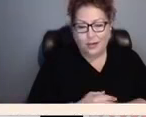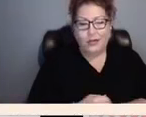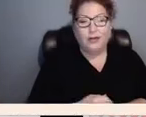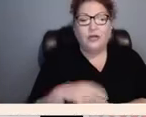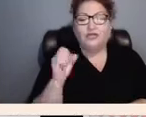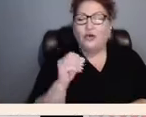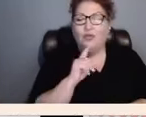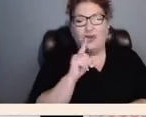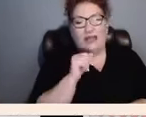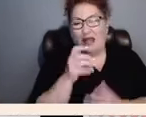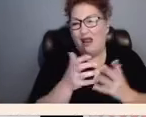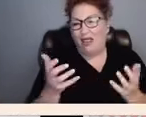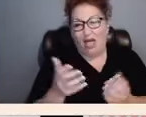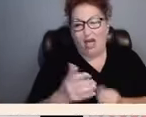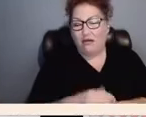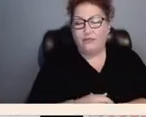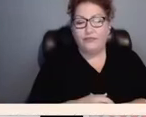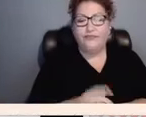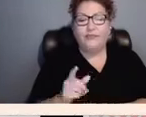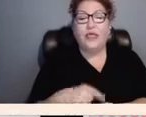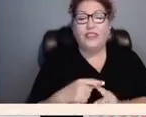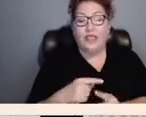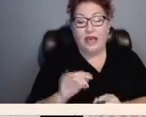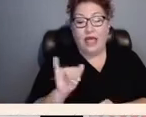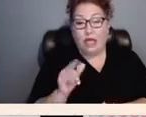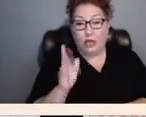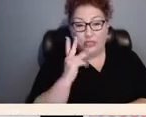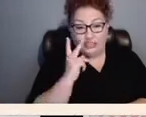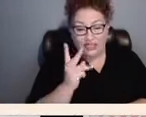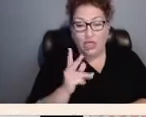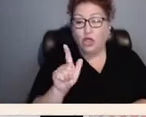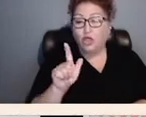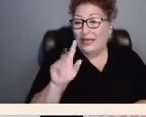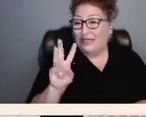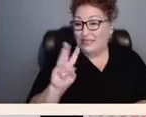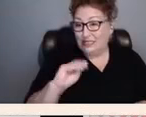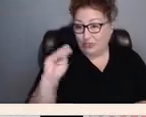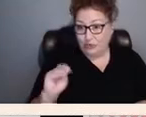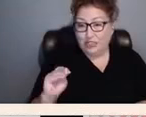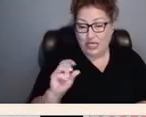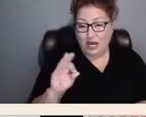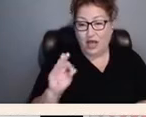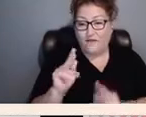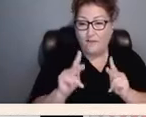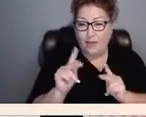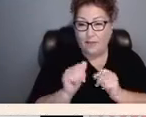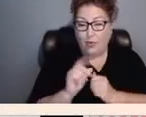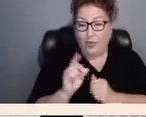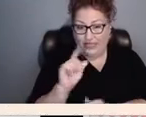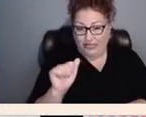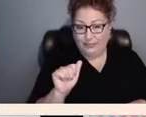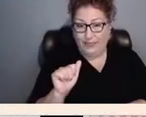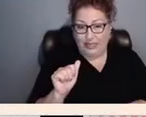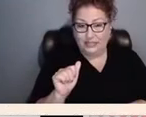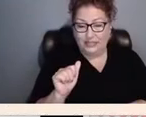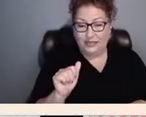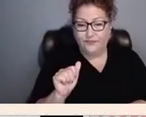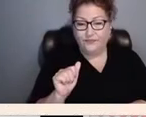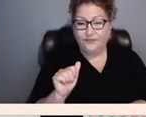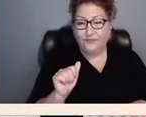lot there. And then as you'll see, 26% of individuals with disabilities make less